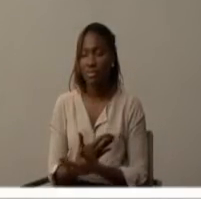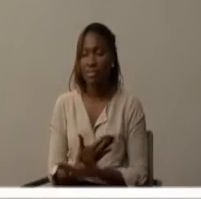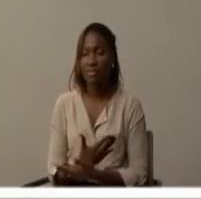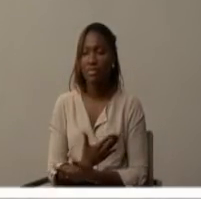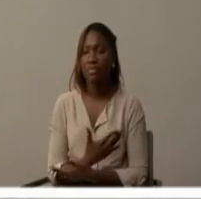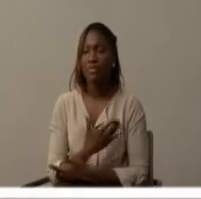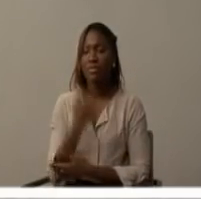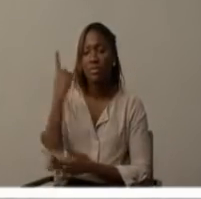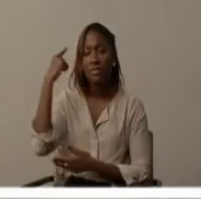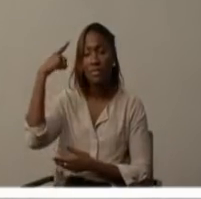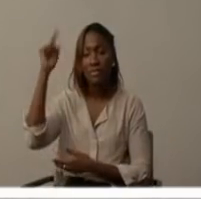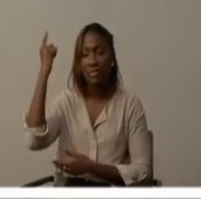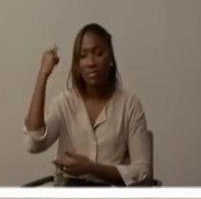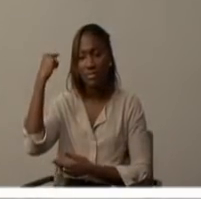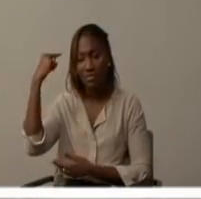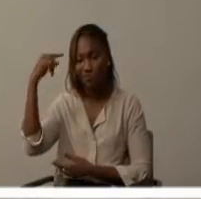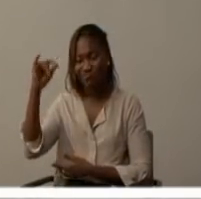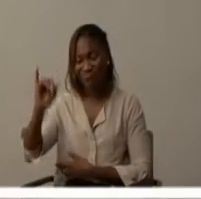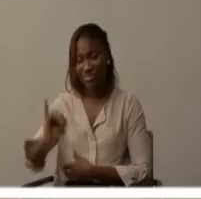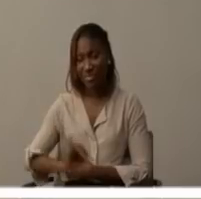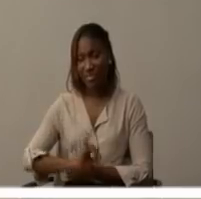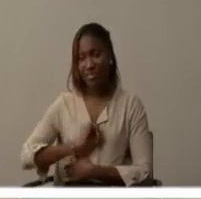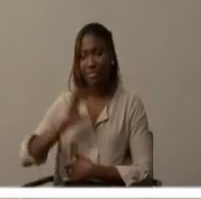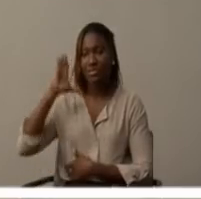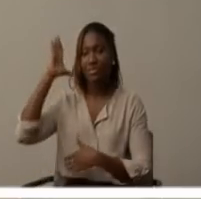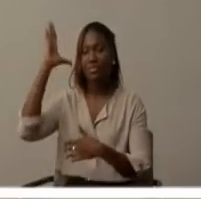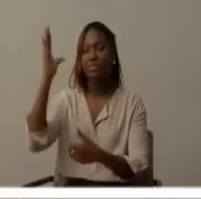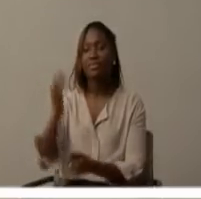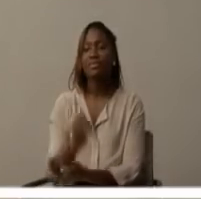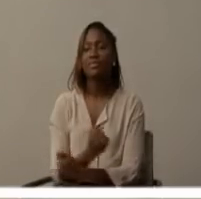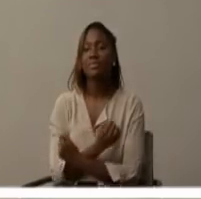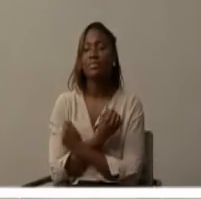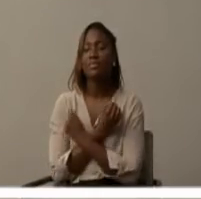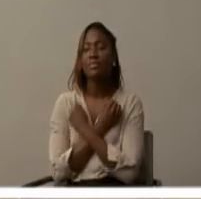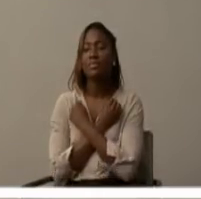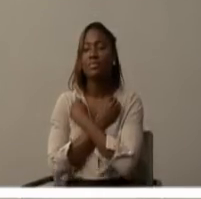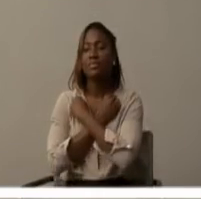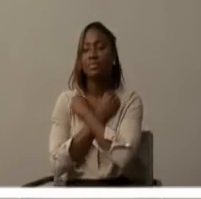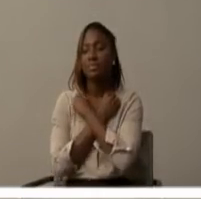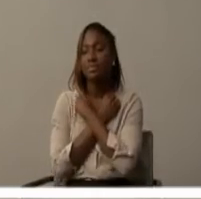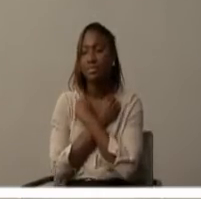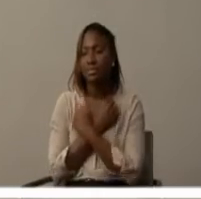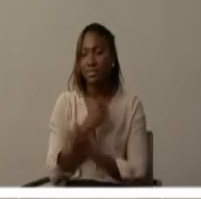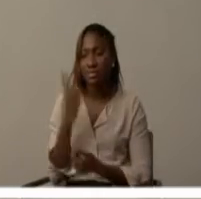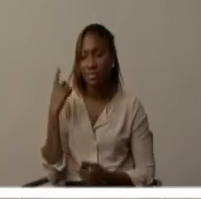that I may love what thou.